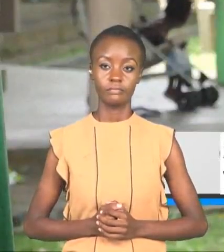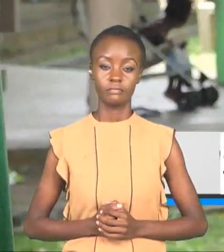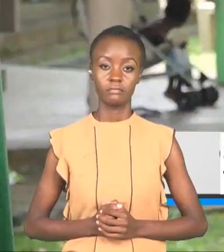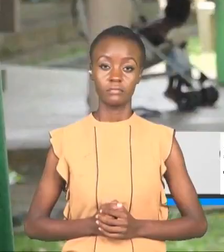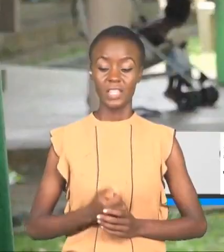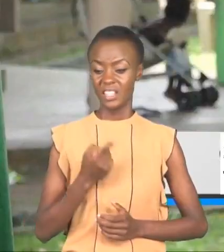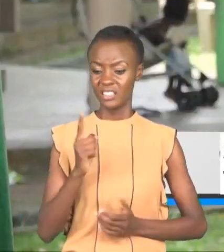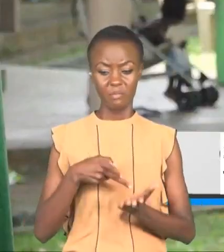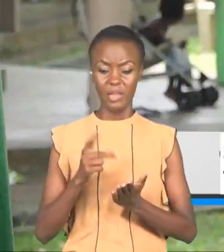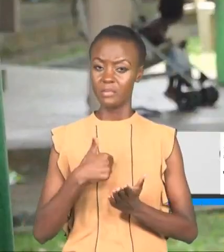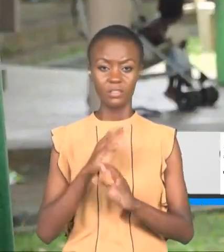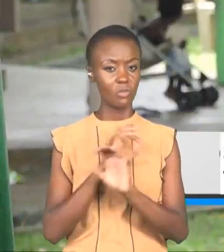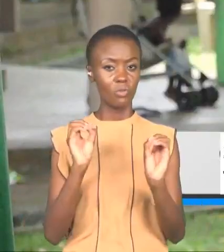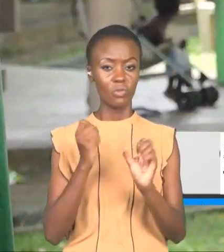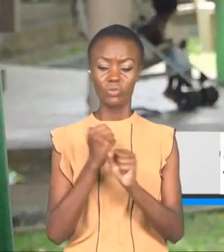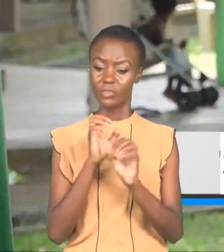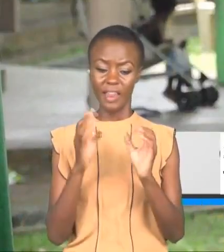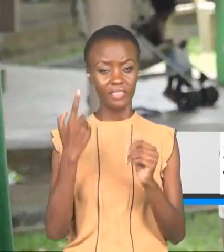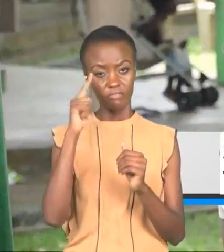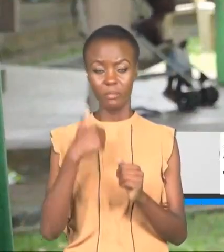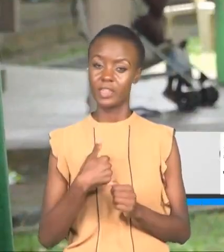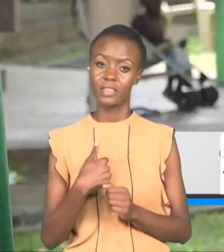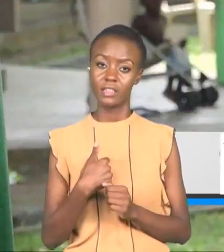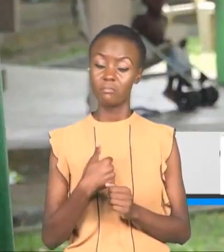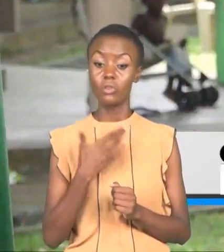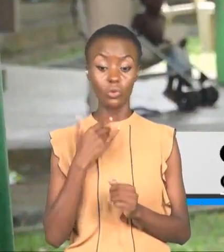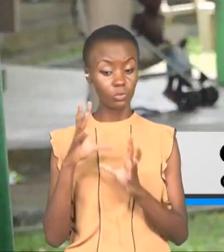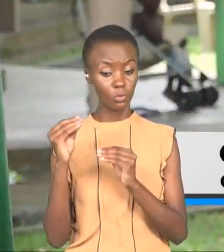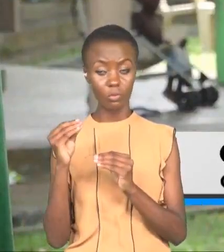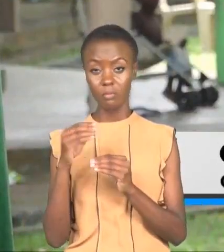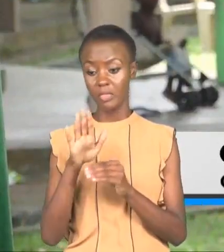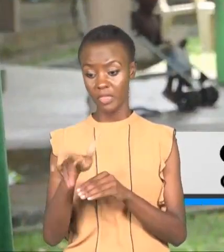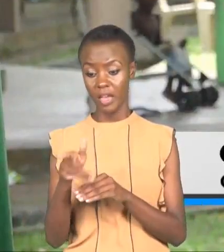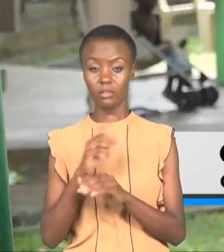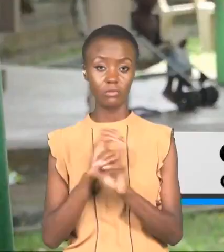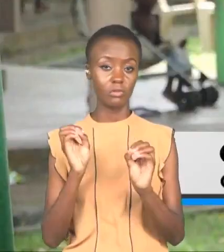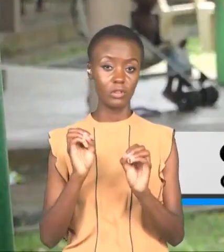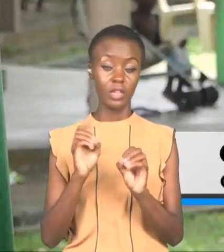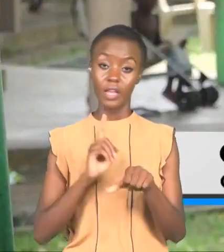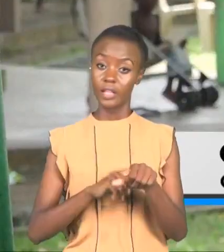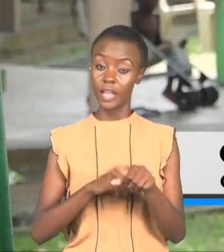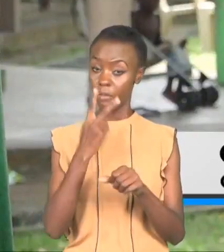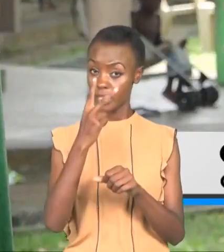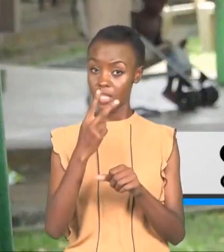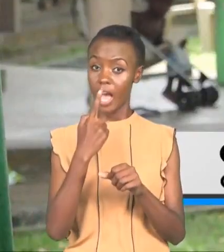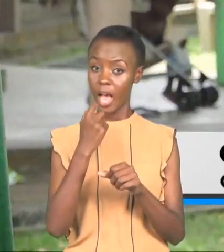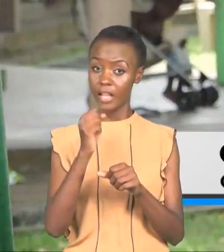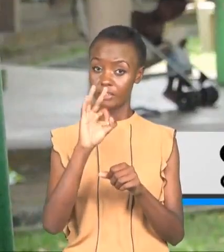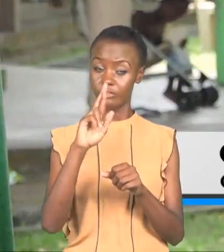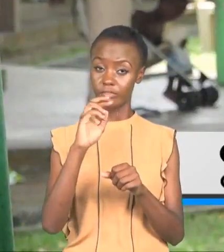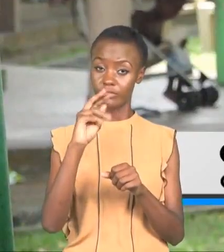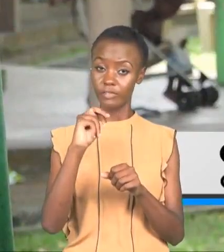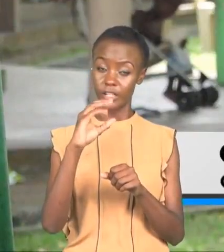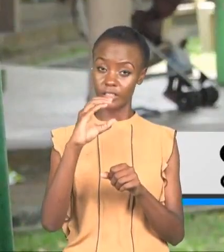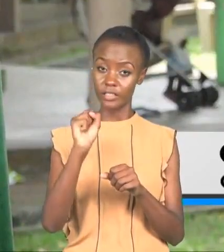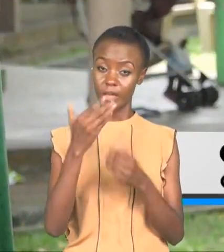She didn't pay me, she didn't do anything for me. I don't want to go back. Once, when she saw that 100 francs were missing, that the